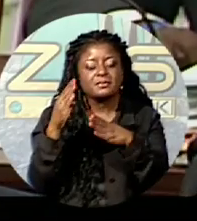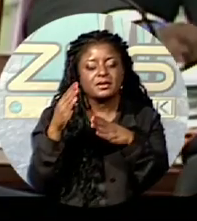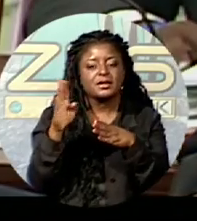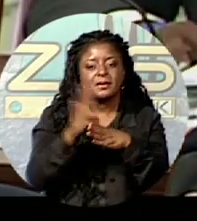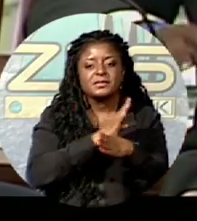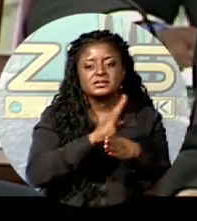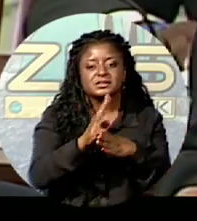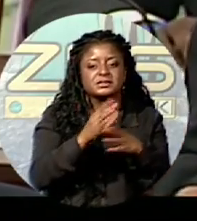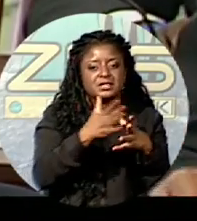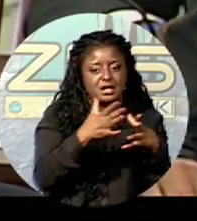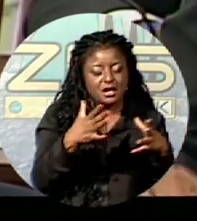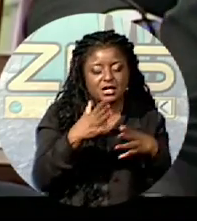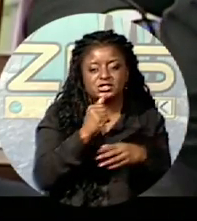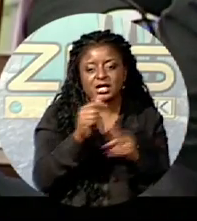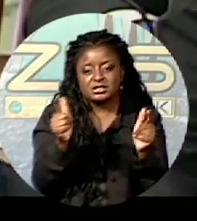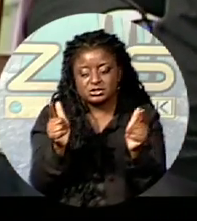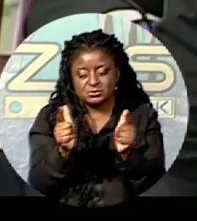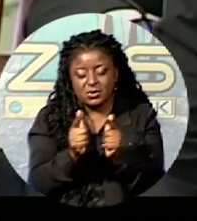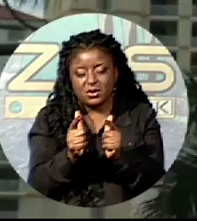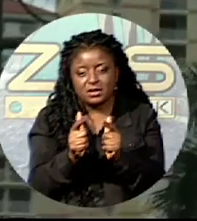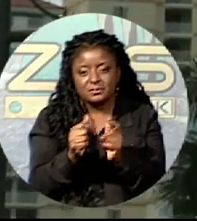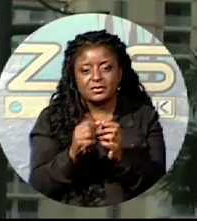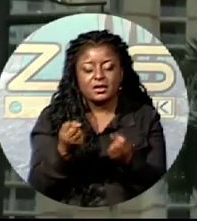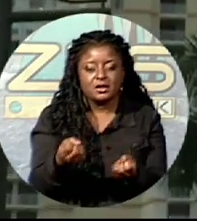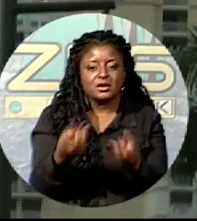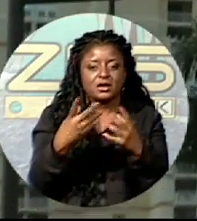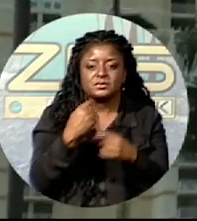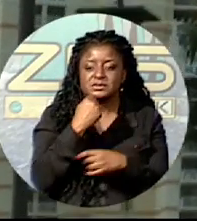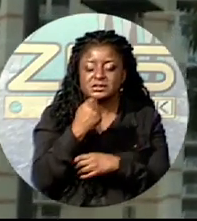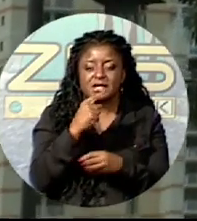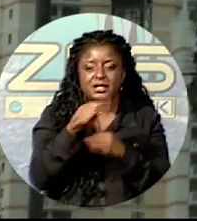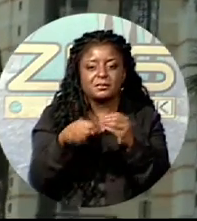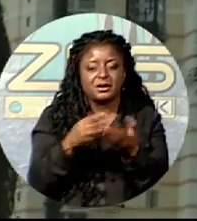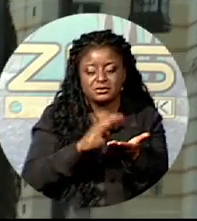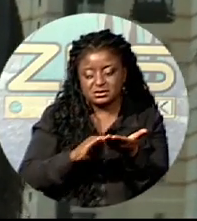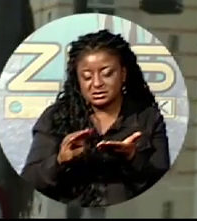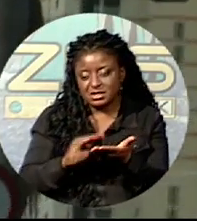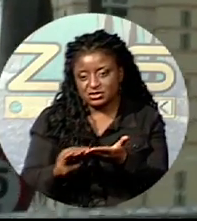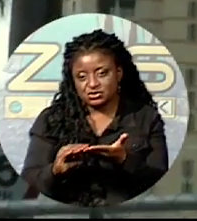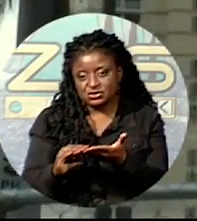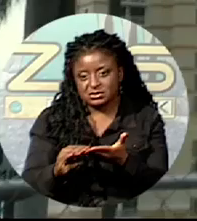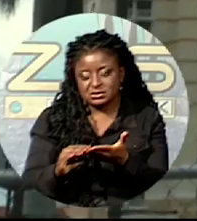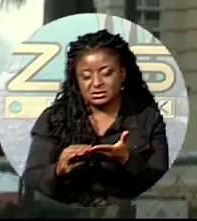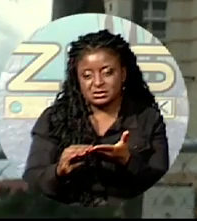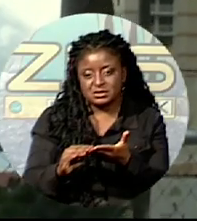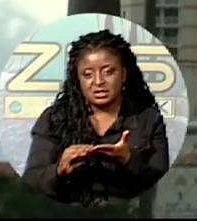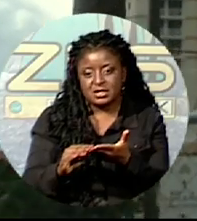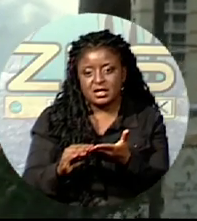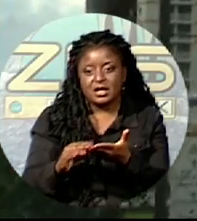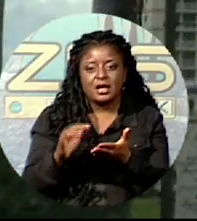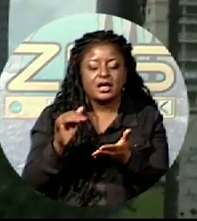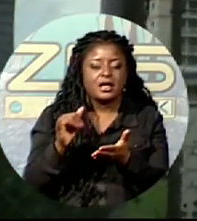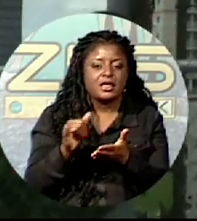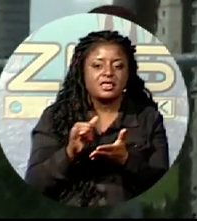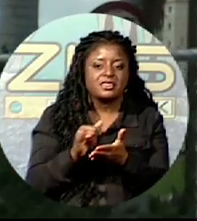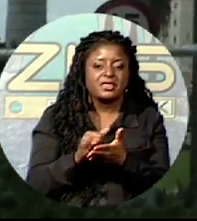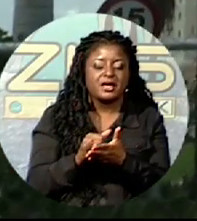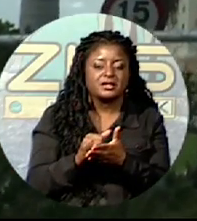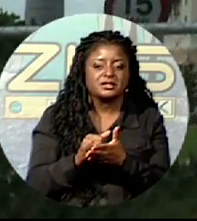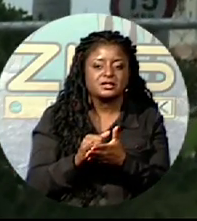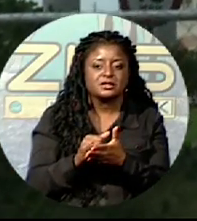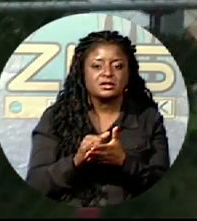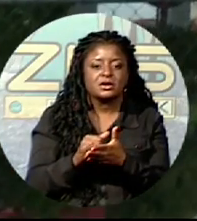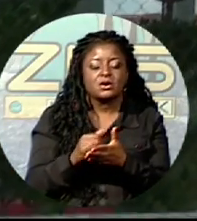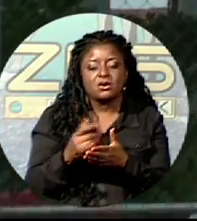small. Mr. Christie acknowledged that much has been said about the concessions that the new developer will receive, as it was rumored